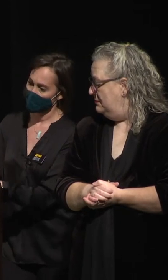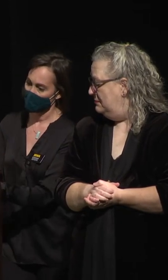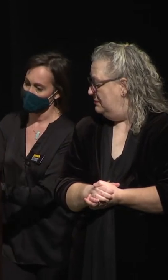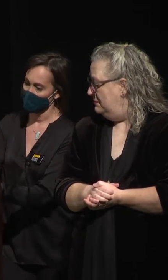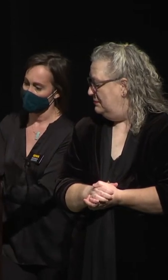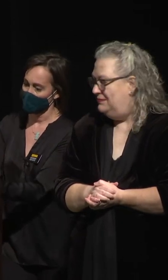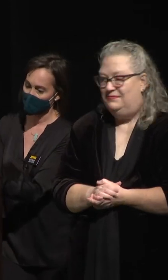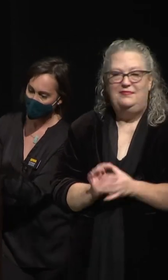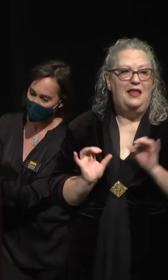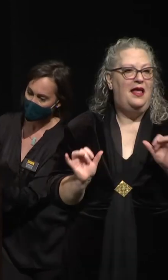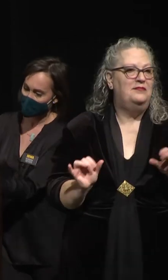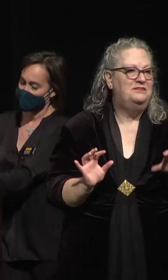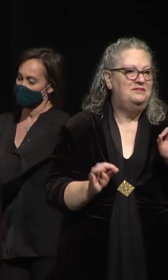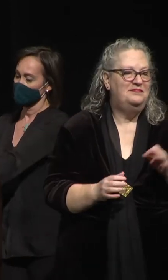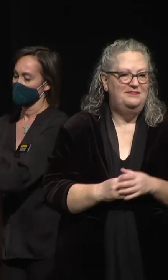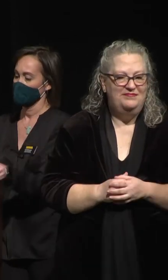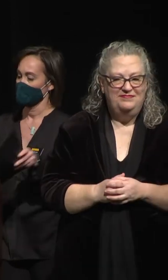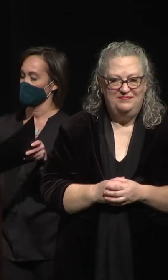Here we go.